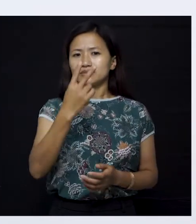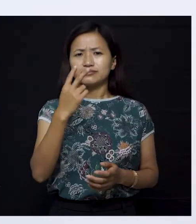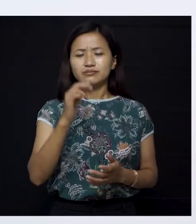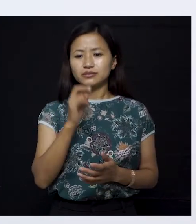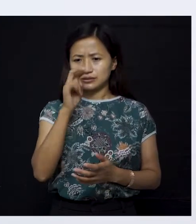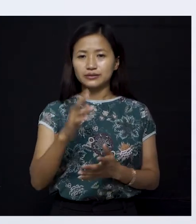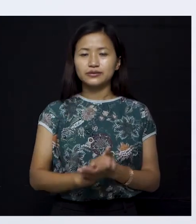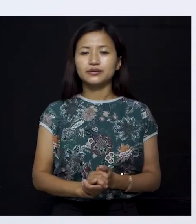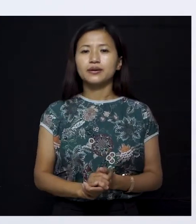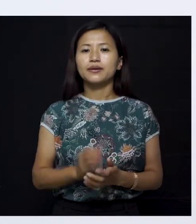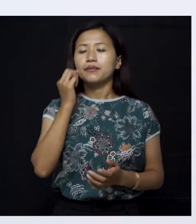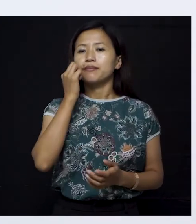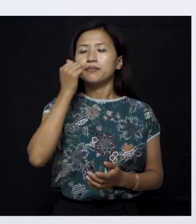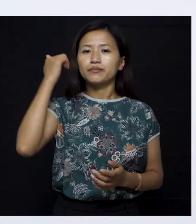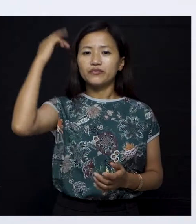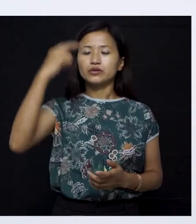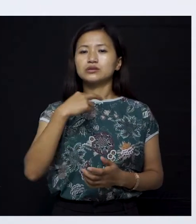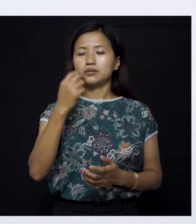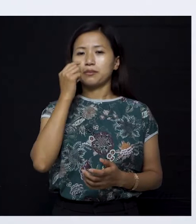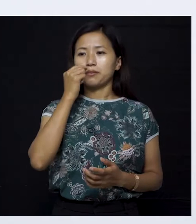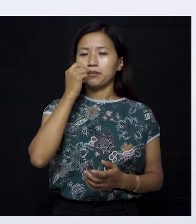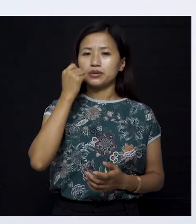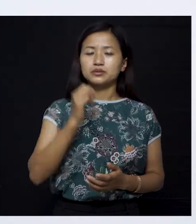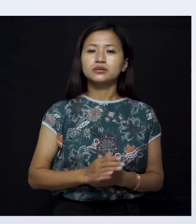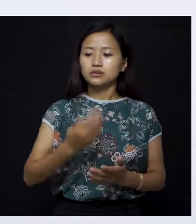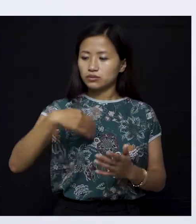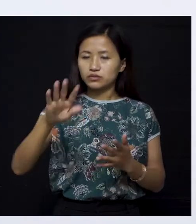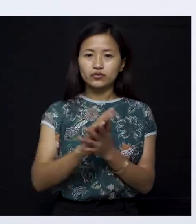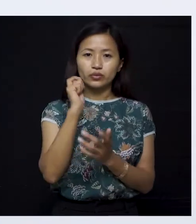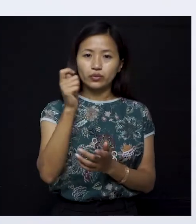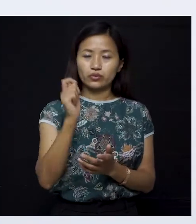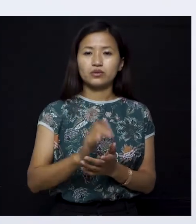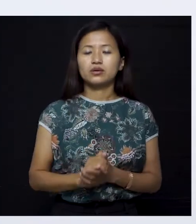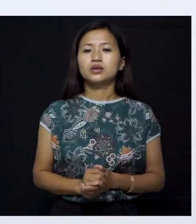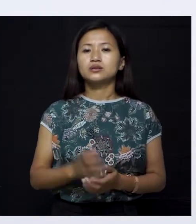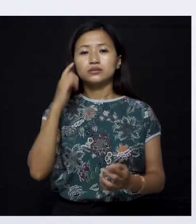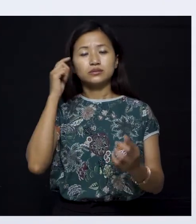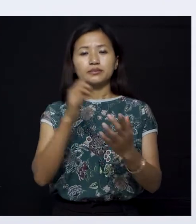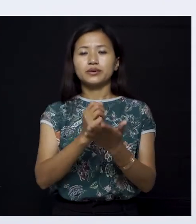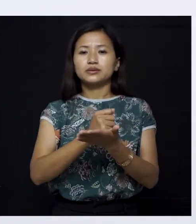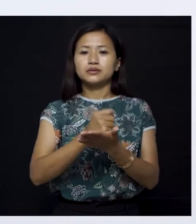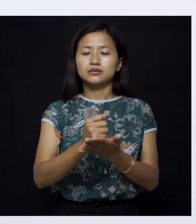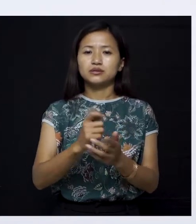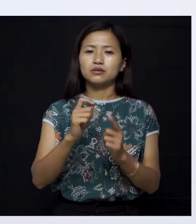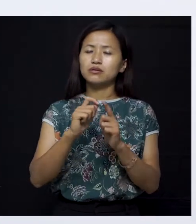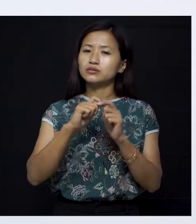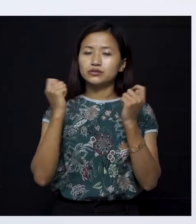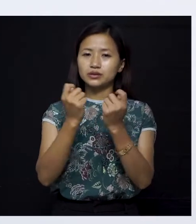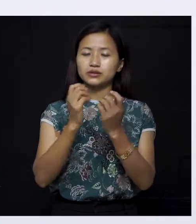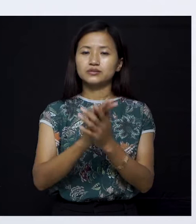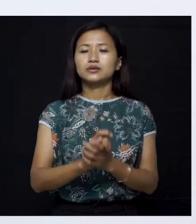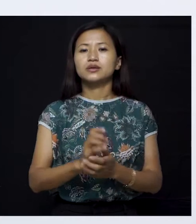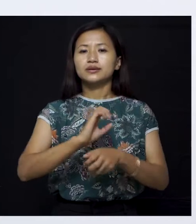feel that the boys or the men should go out of home and work. And so the same thing was practiced even in their tradition, in their culture. And